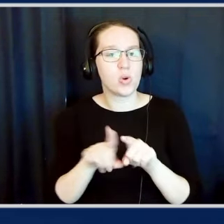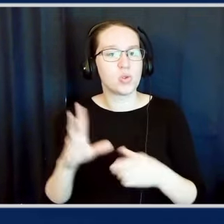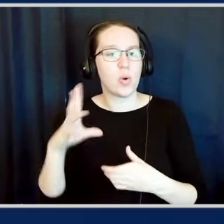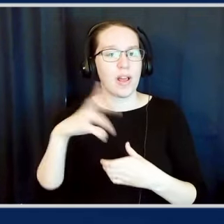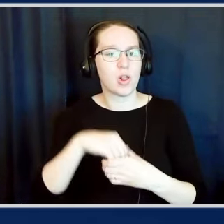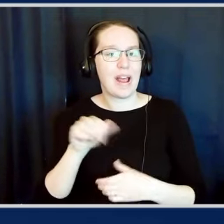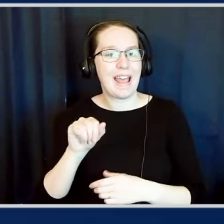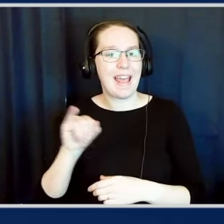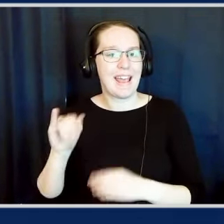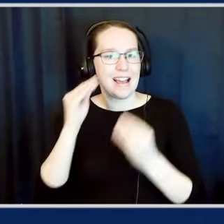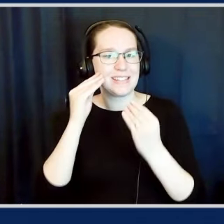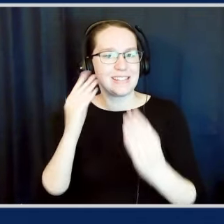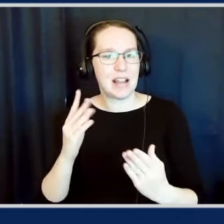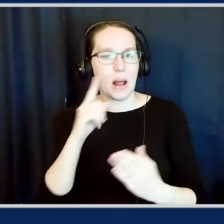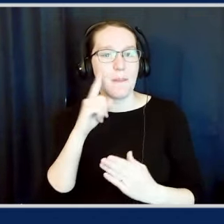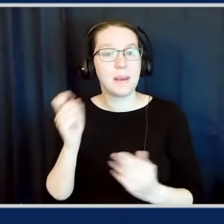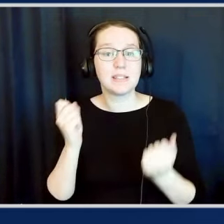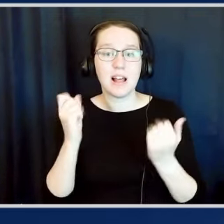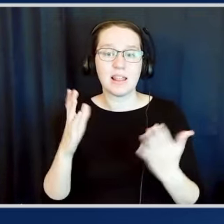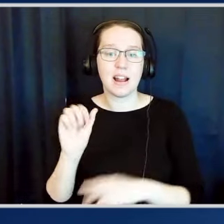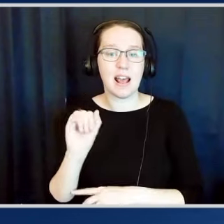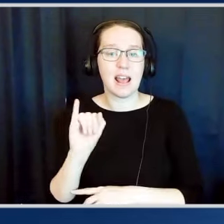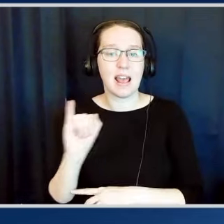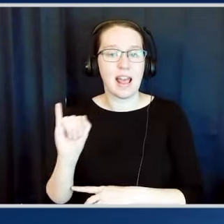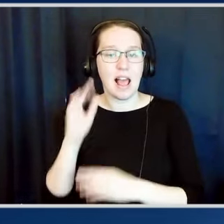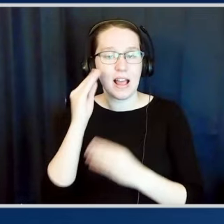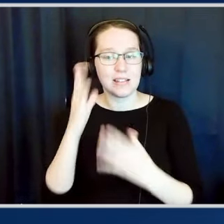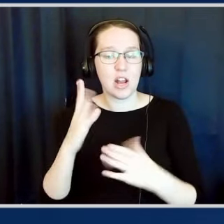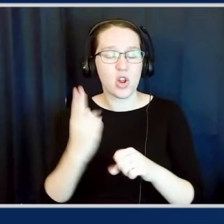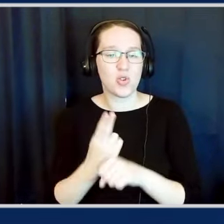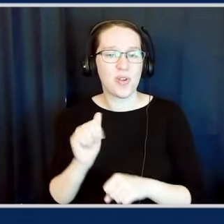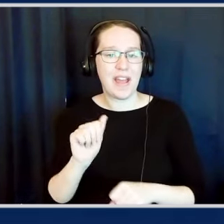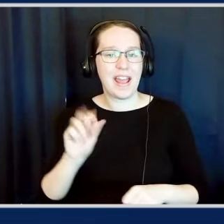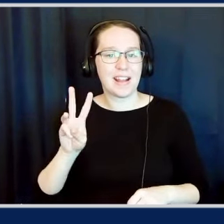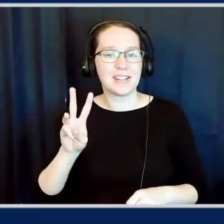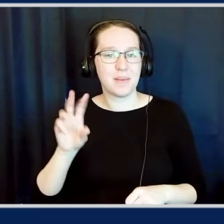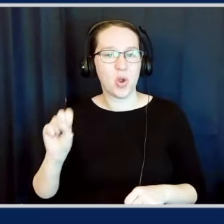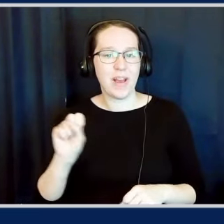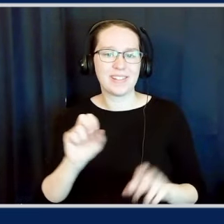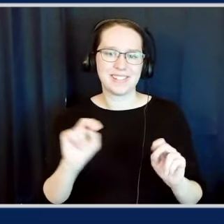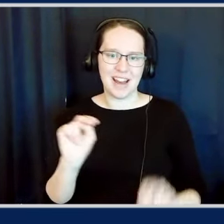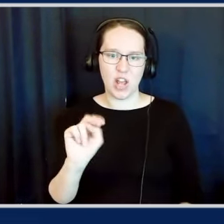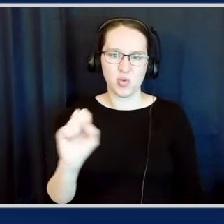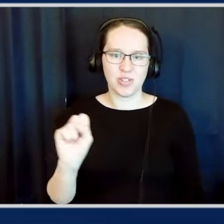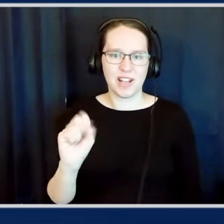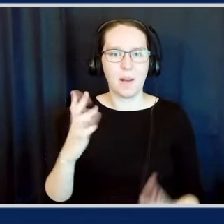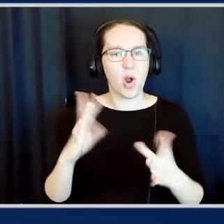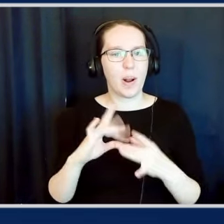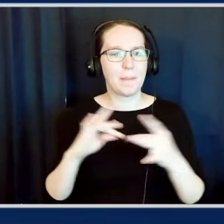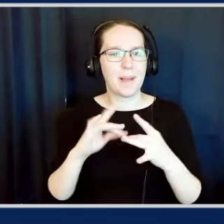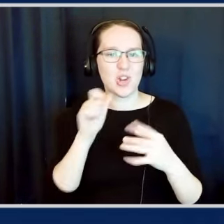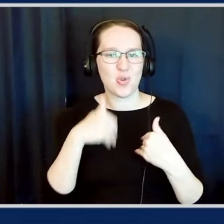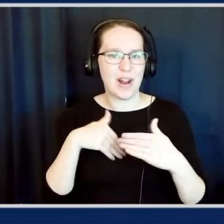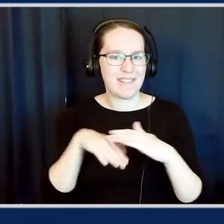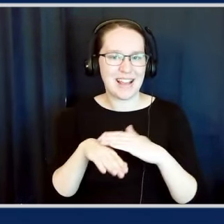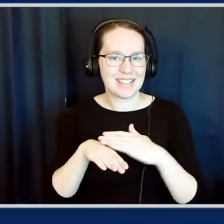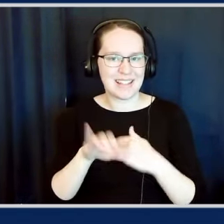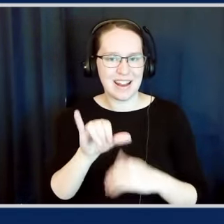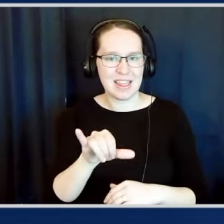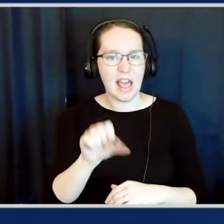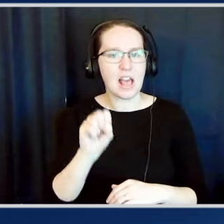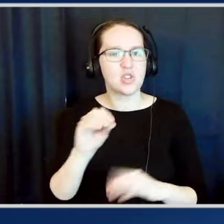because much of that AI data is using the AWS Nitro system, which, as we mentioned before, we don't have access to. So kind of